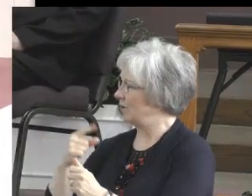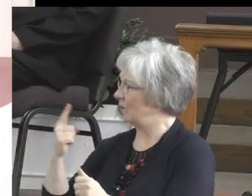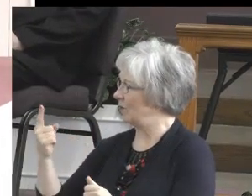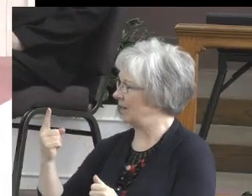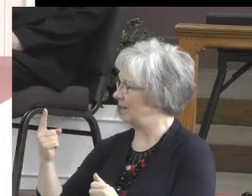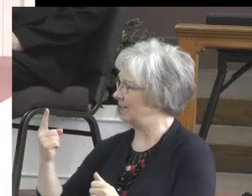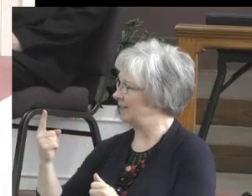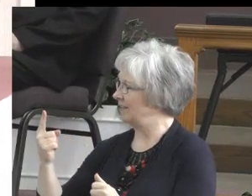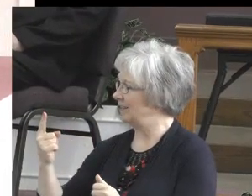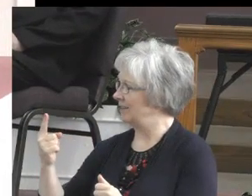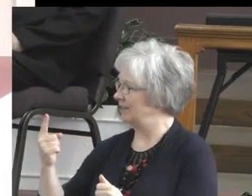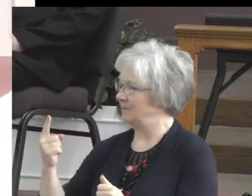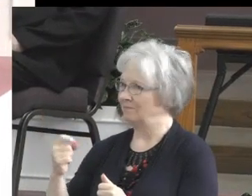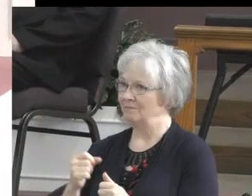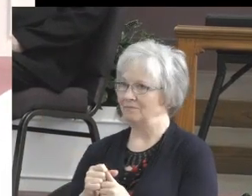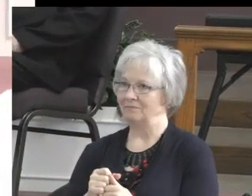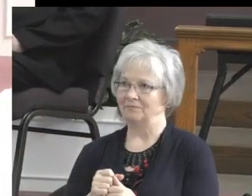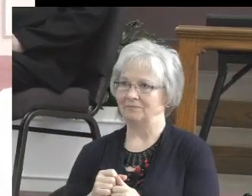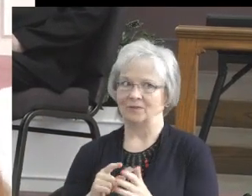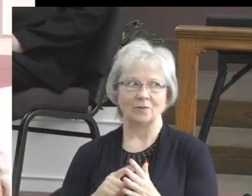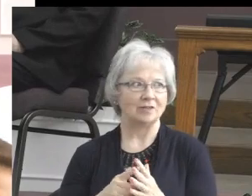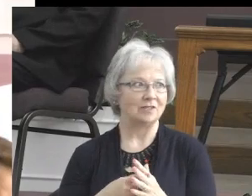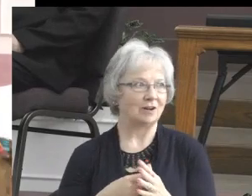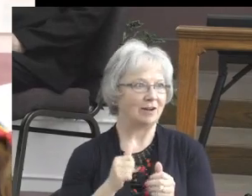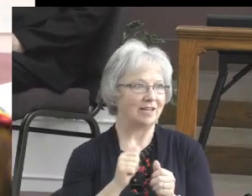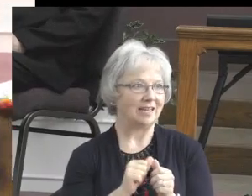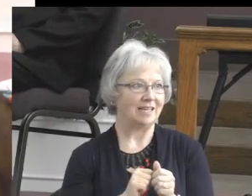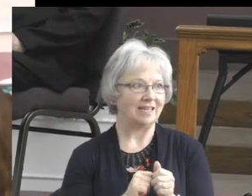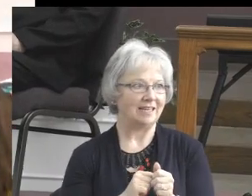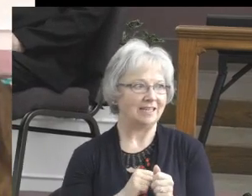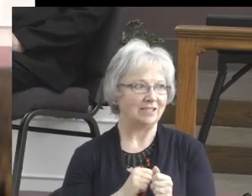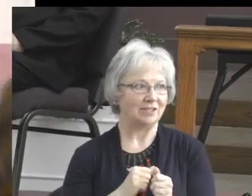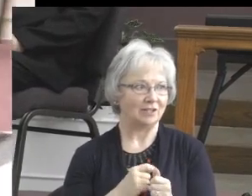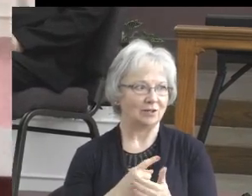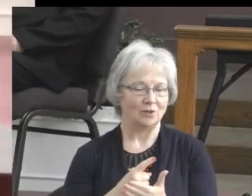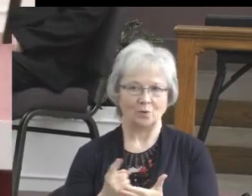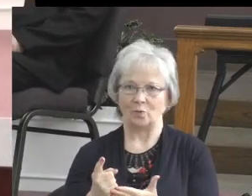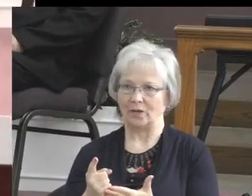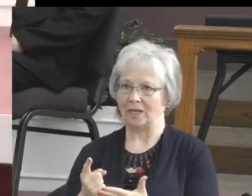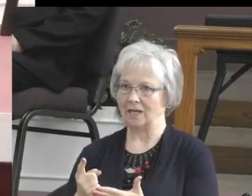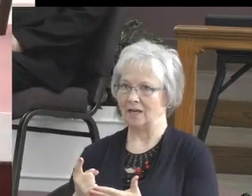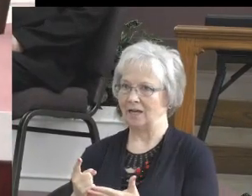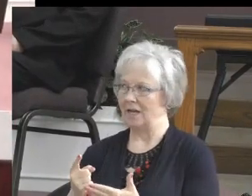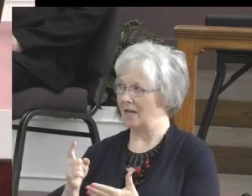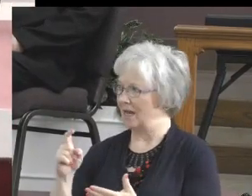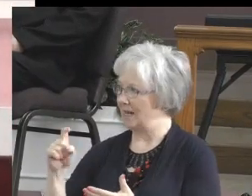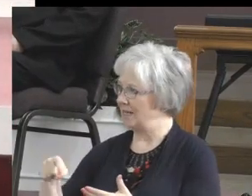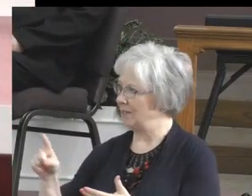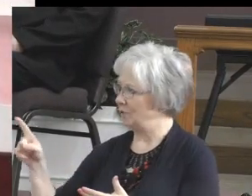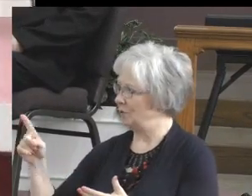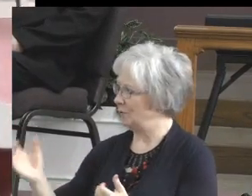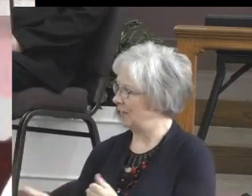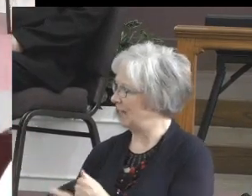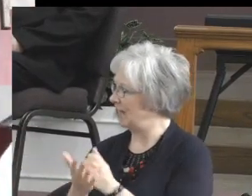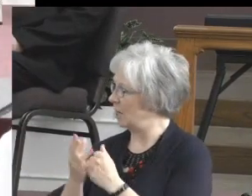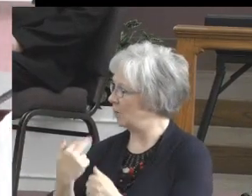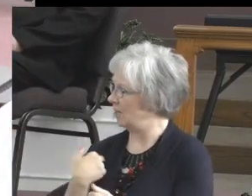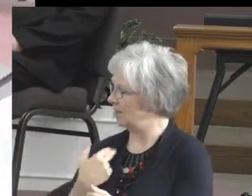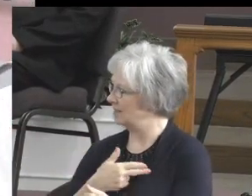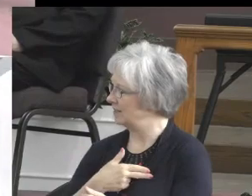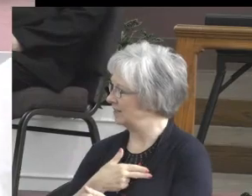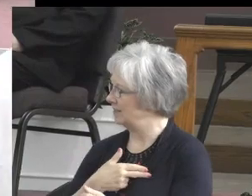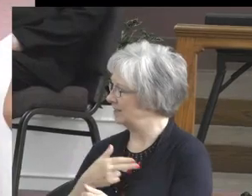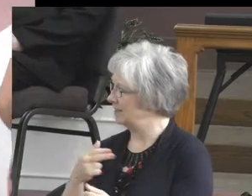off every way we started off each day this week, but I need you guys to help us, okay? So come on over